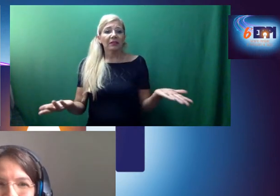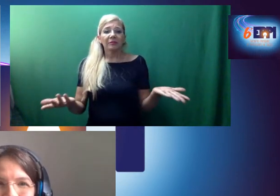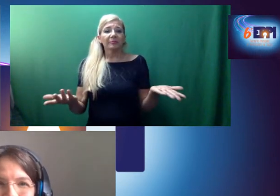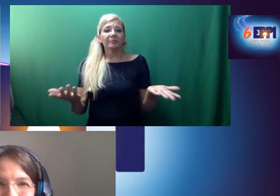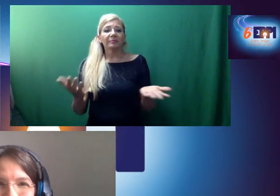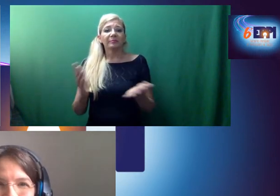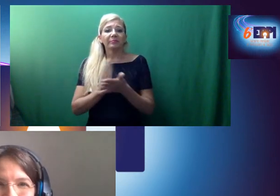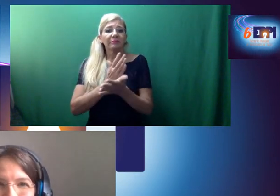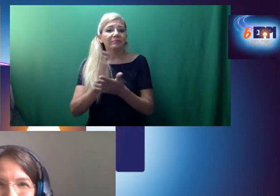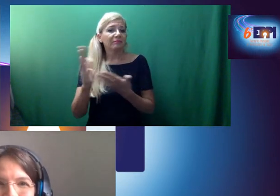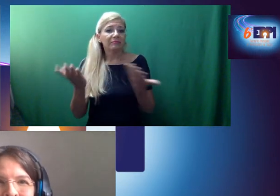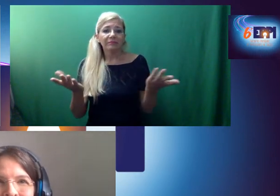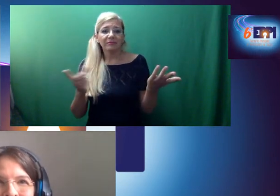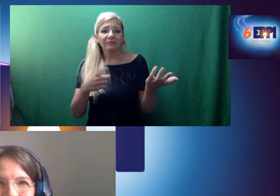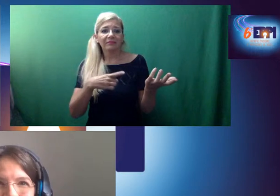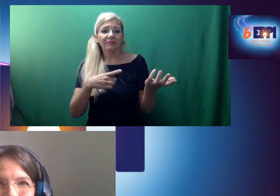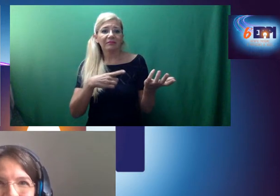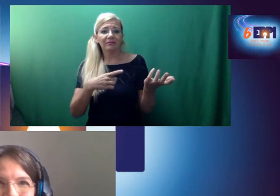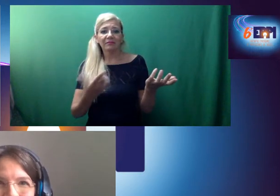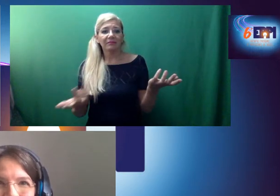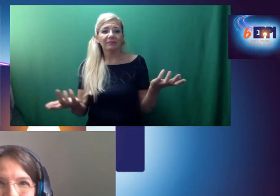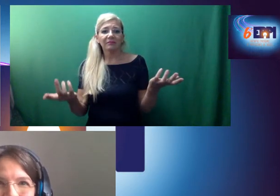something